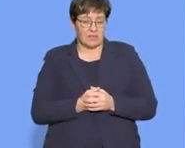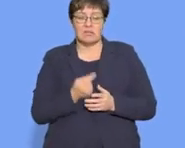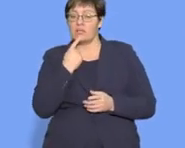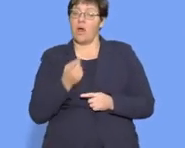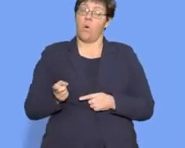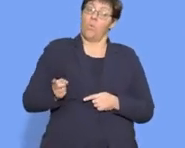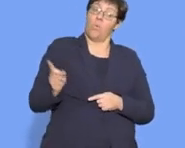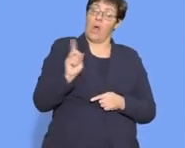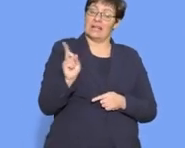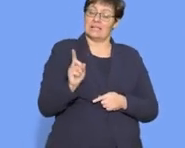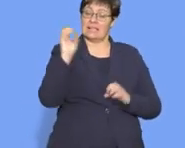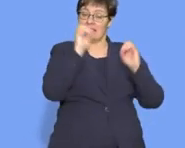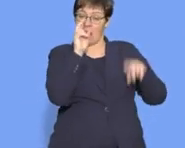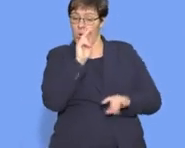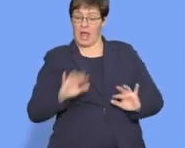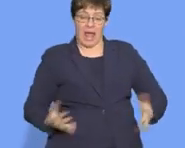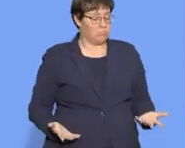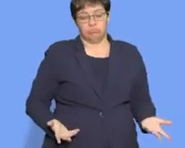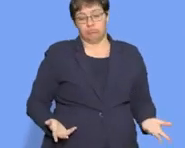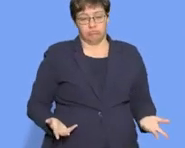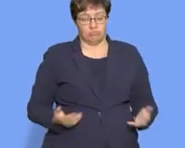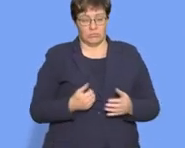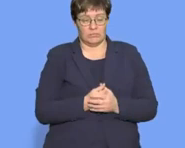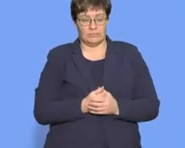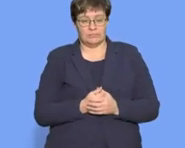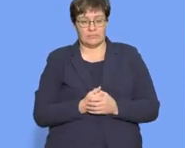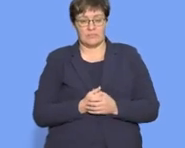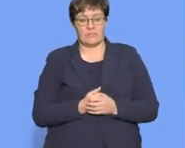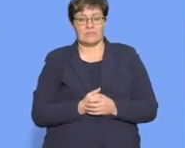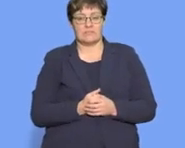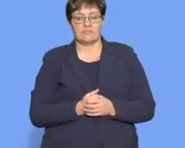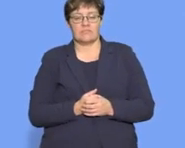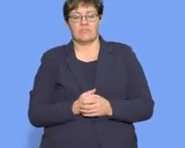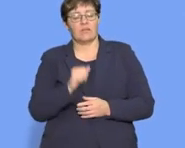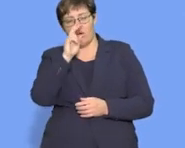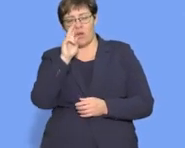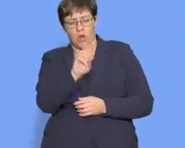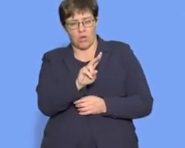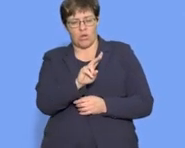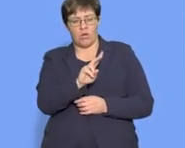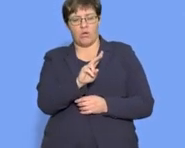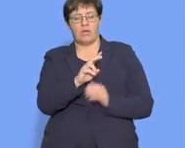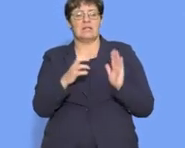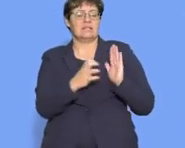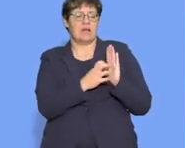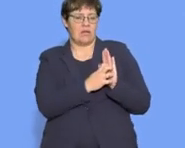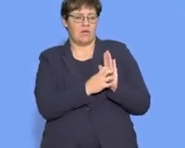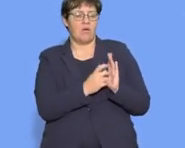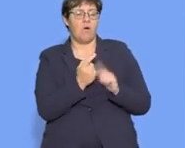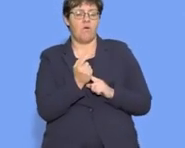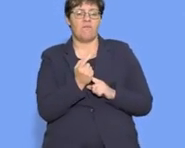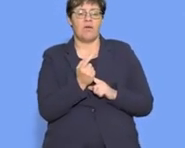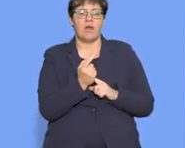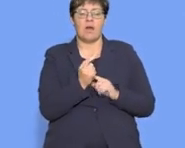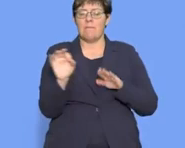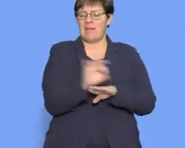the cells look like. So let's have a look at this diagram of a plan and see if